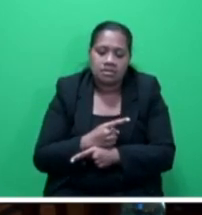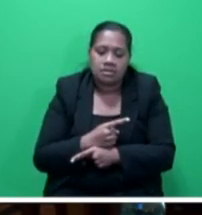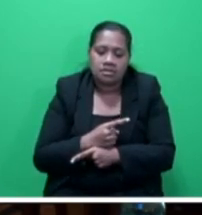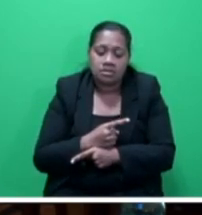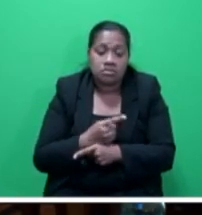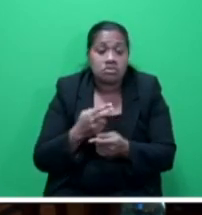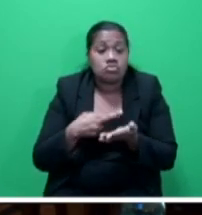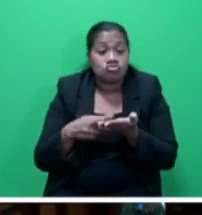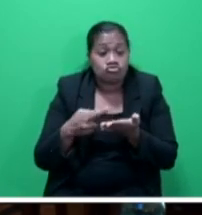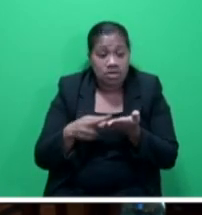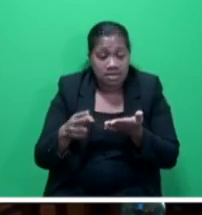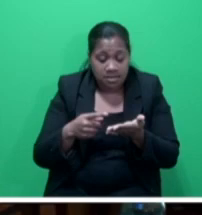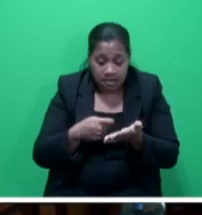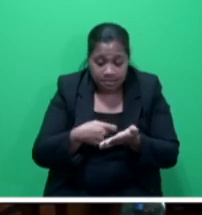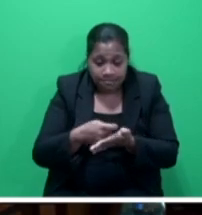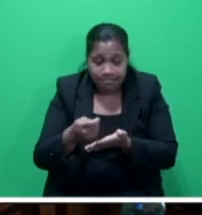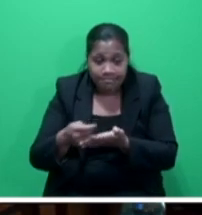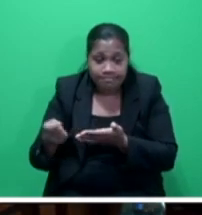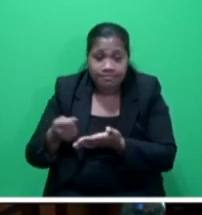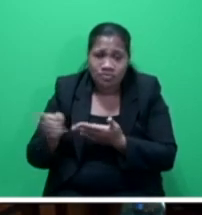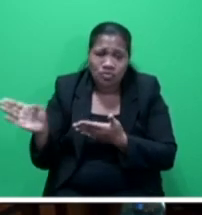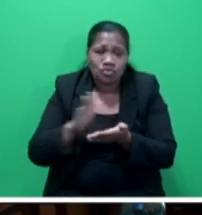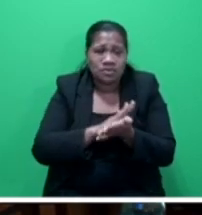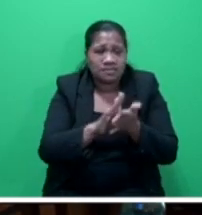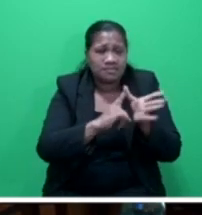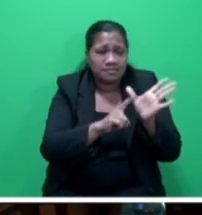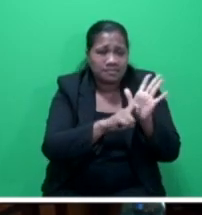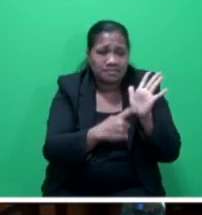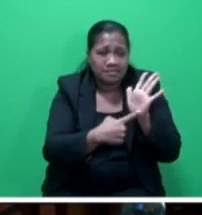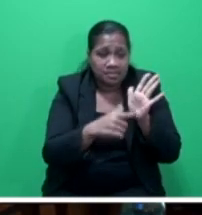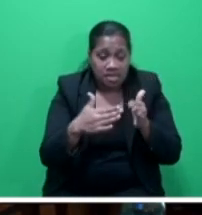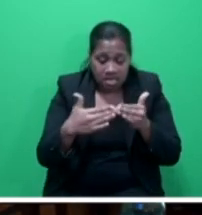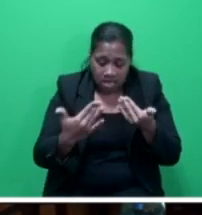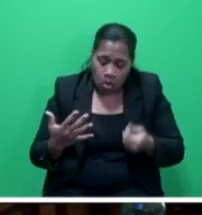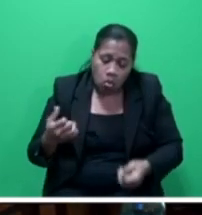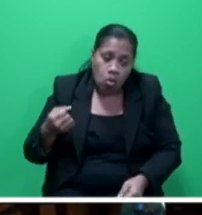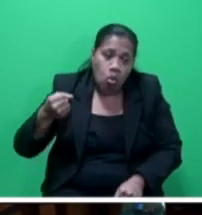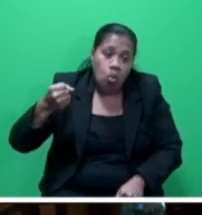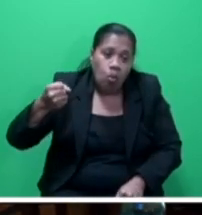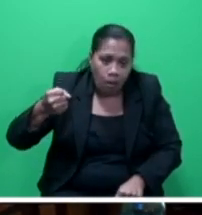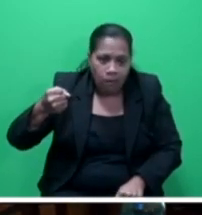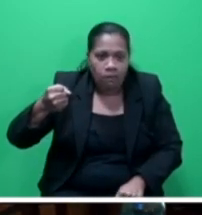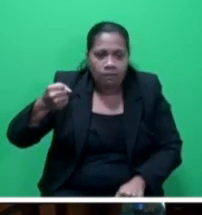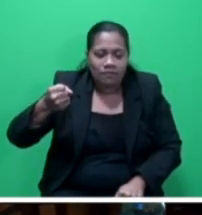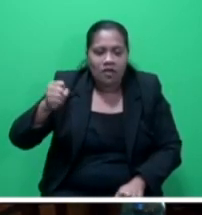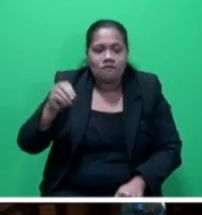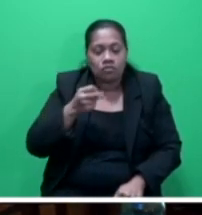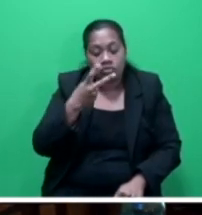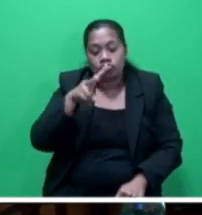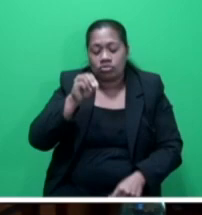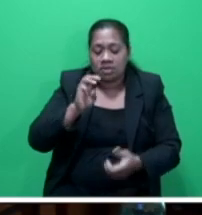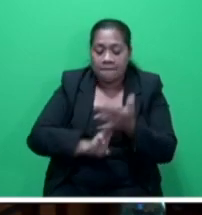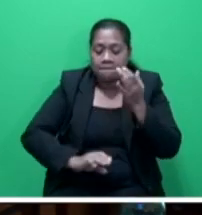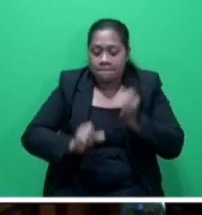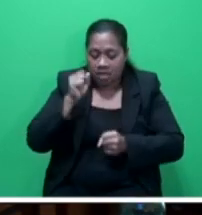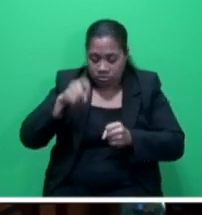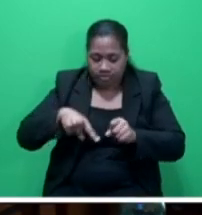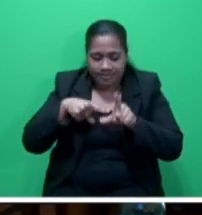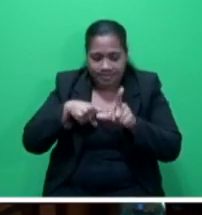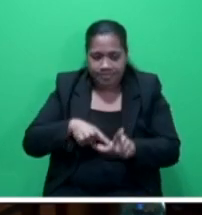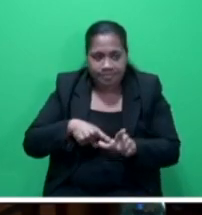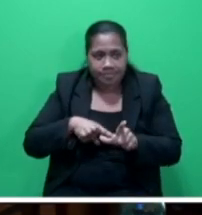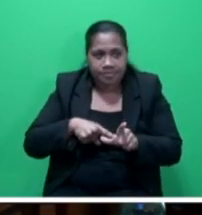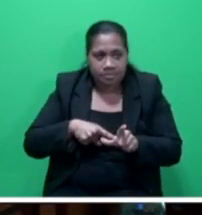rent payment for all HART residents have been put on hold from 20th March of this year and will continue to be so